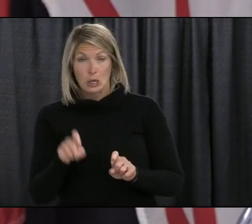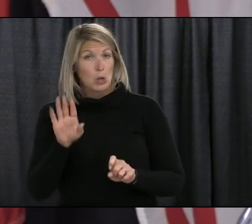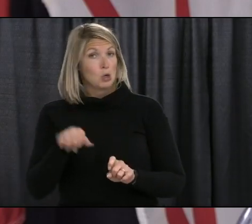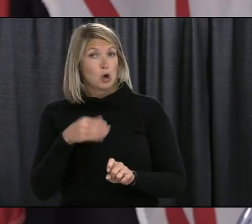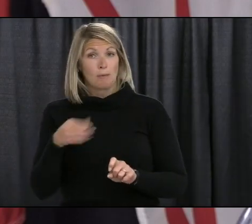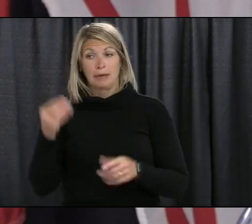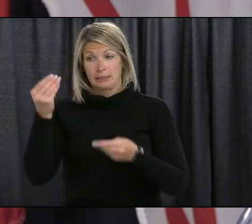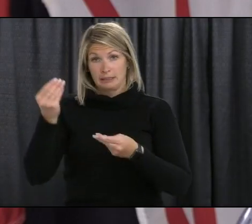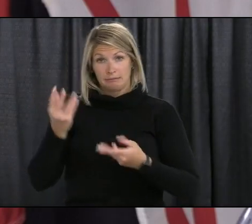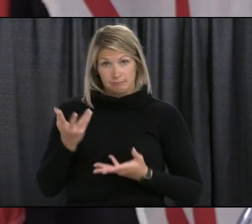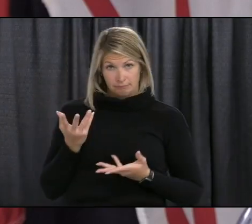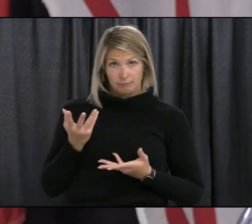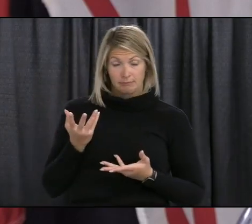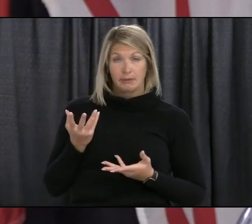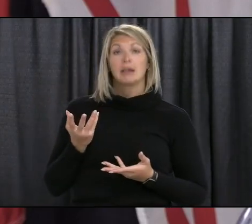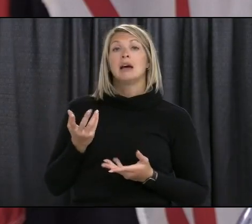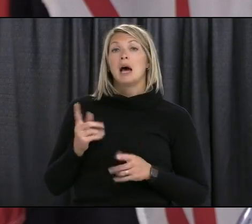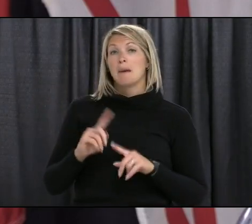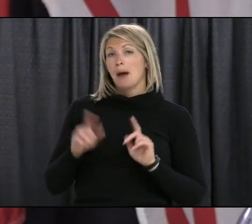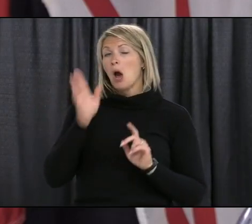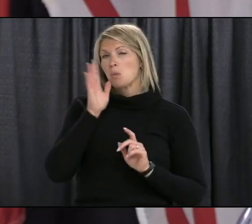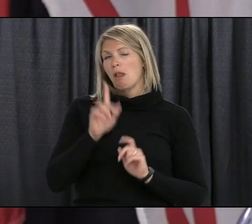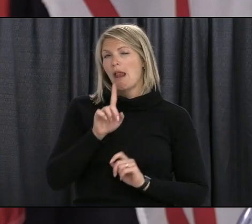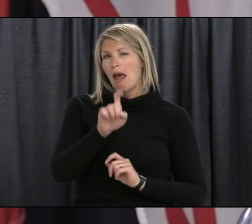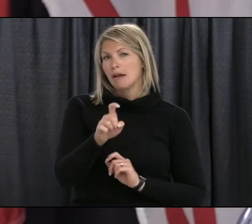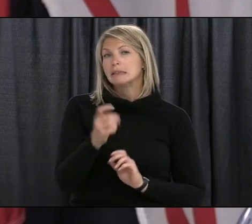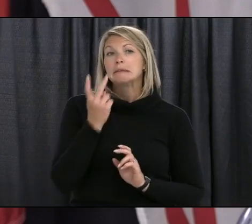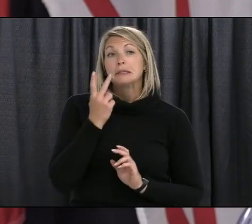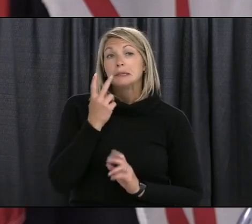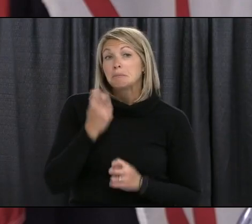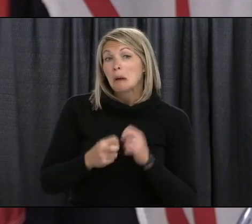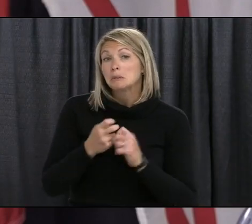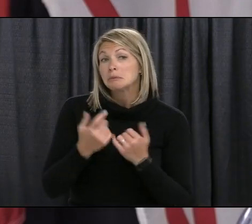aware of that, and I'll certainly go back and ask the questions after this.